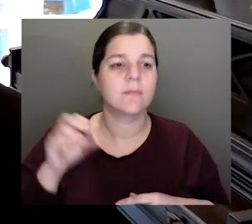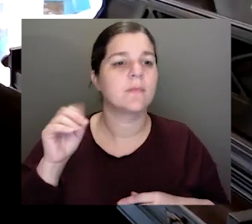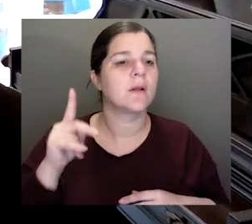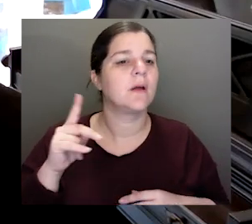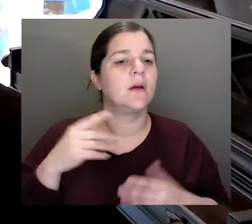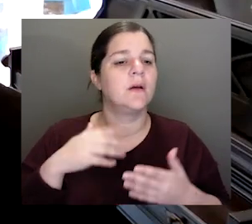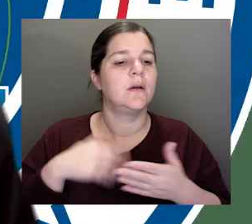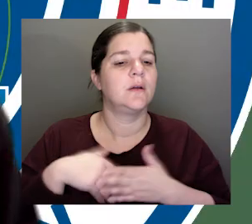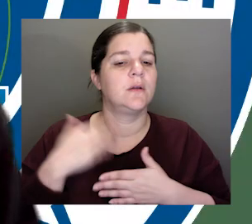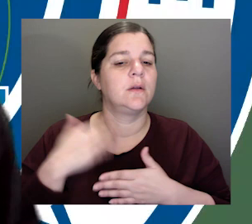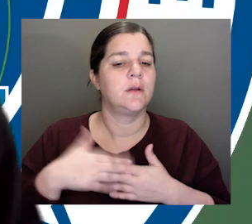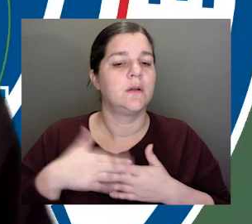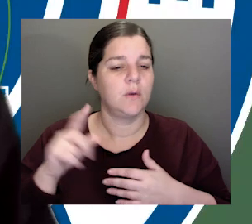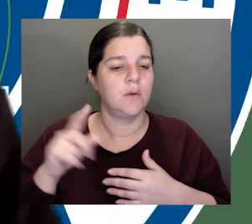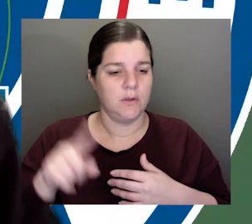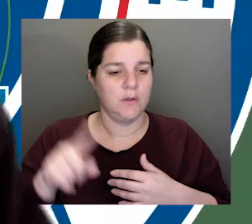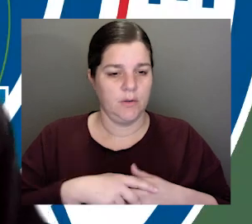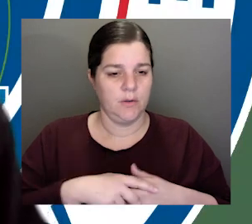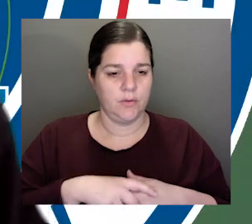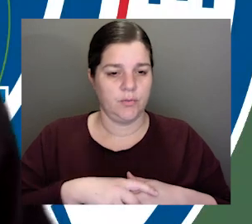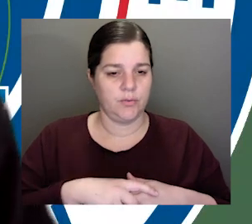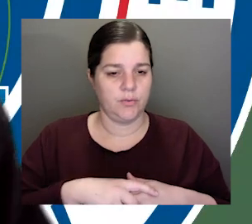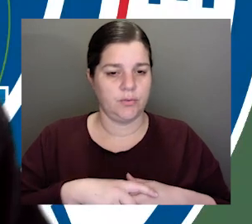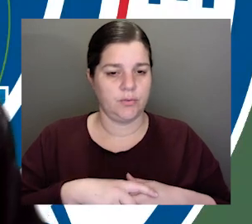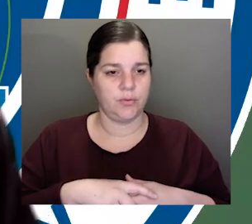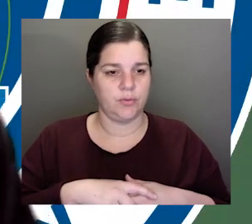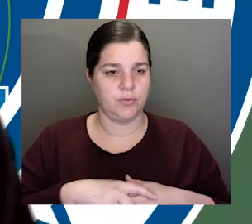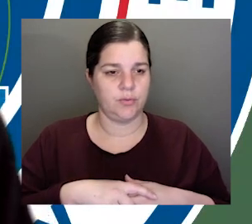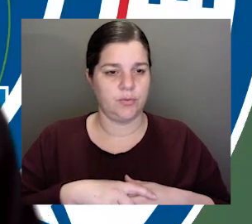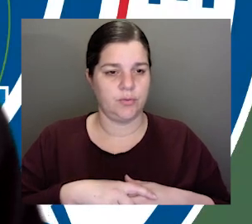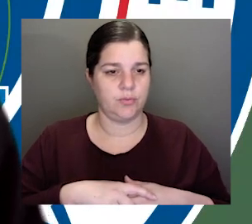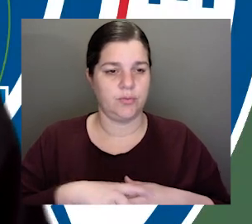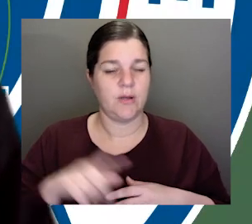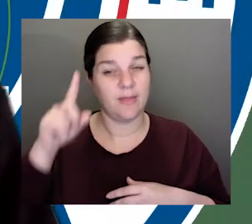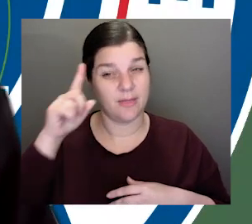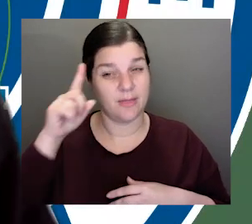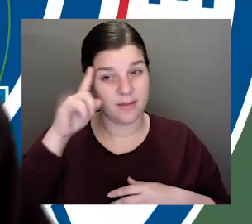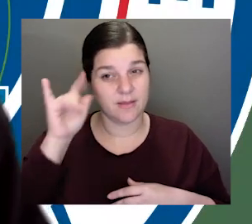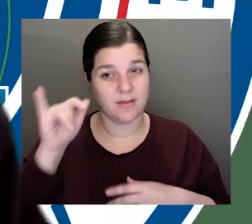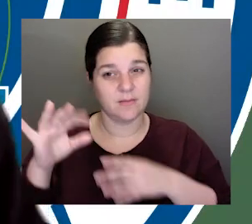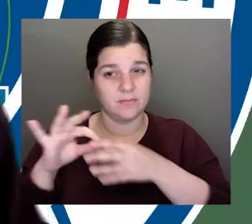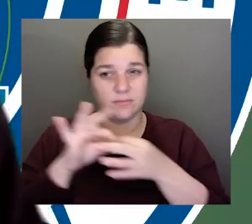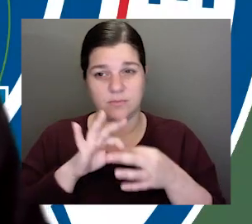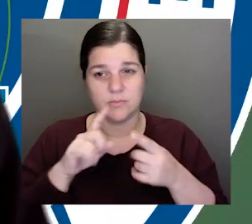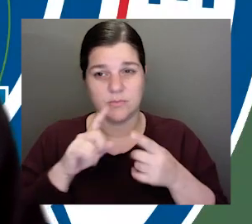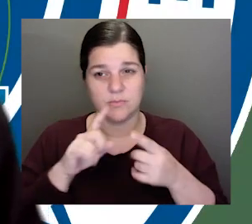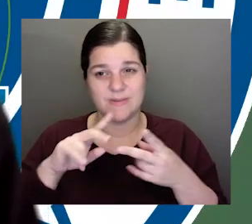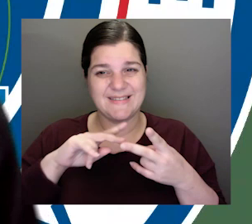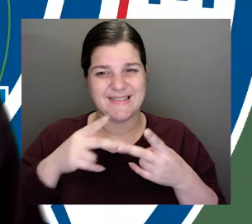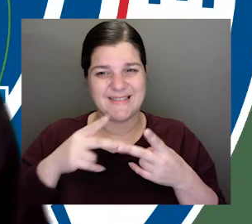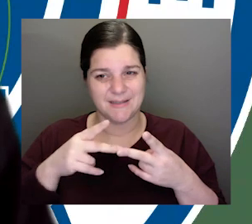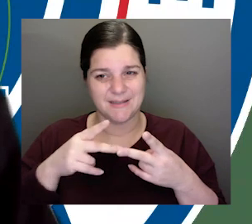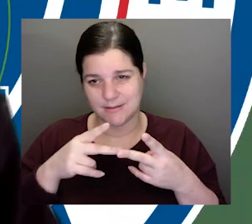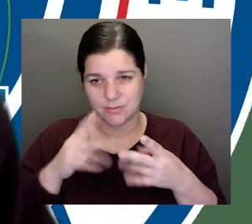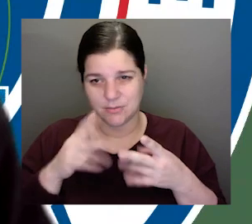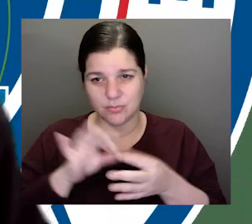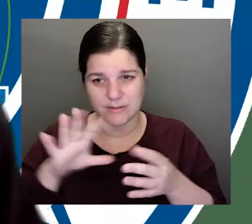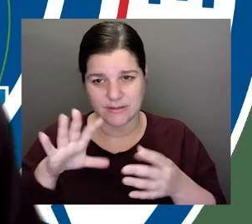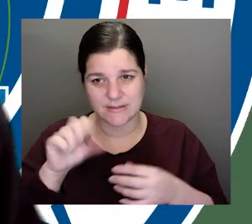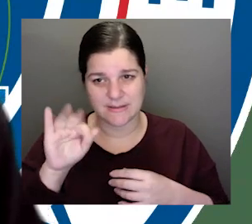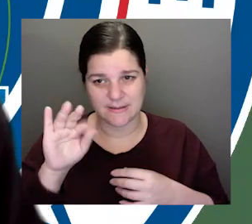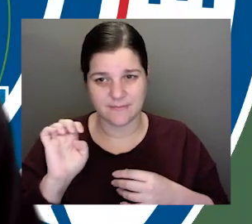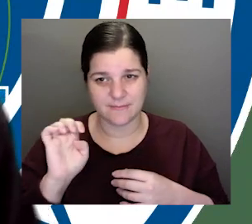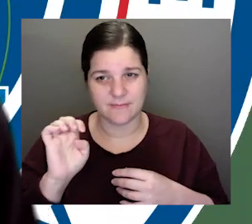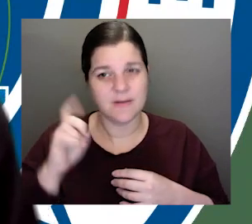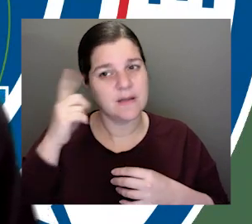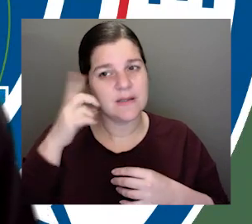question, I believe, is a reference to the second release of SAFE that Dr. Mussington mentioned at